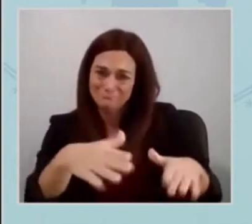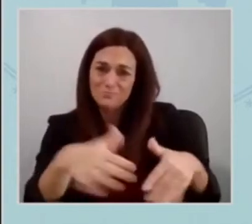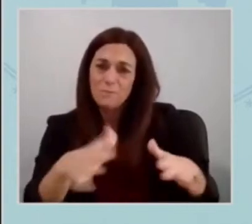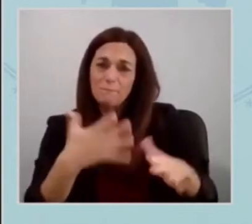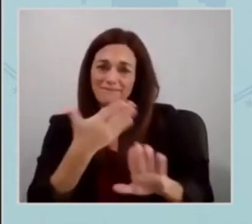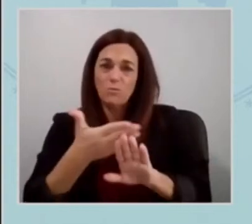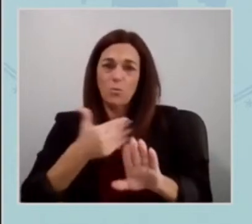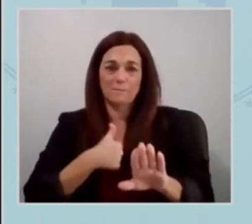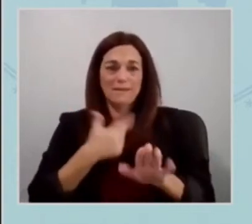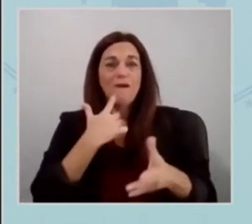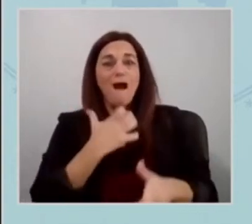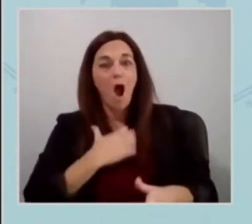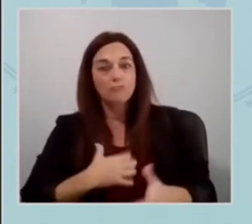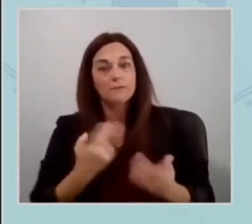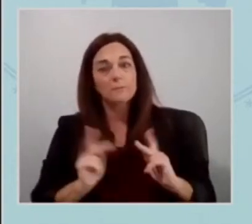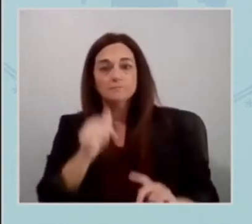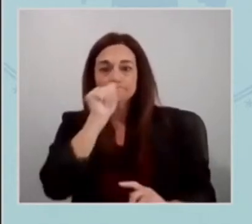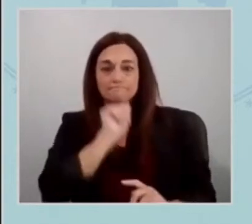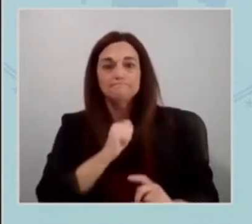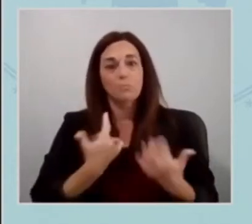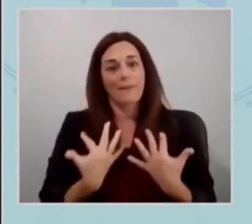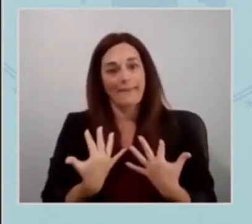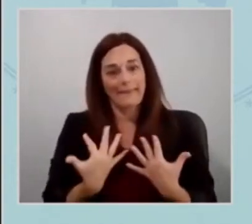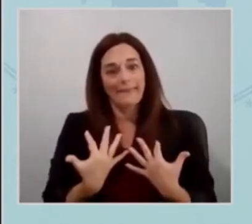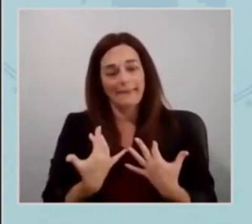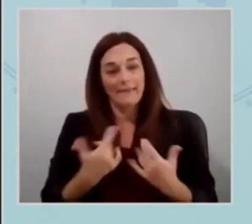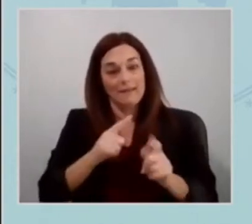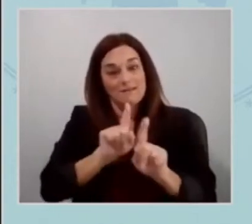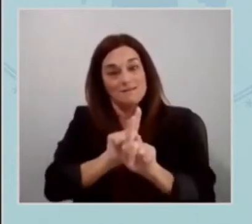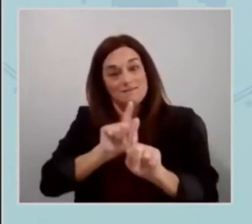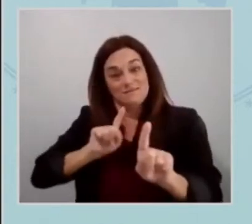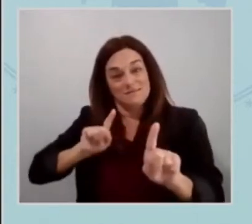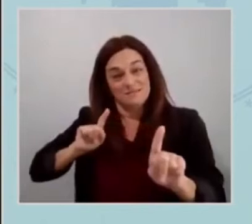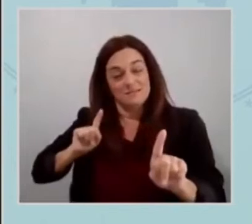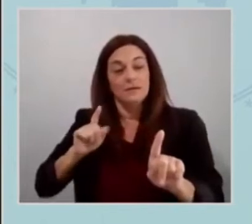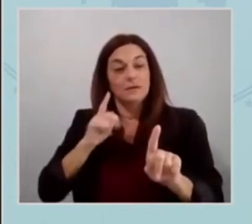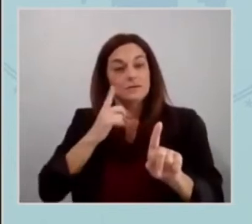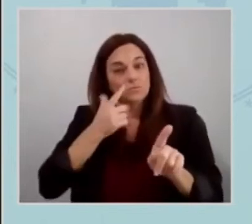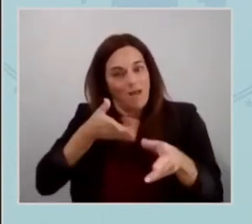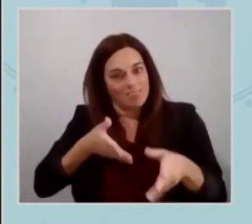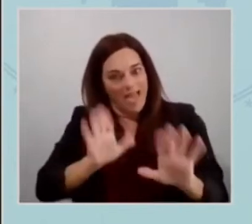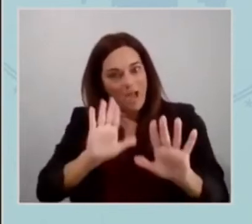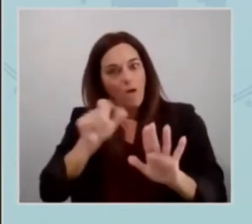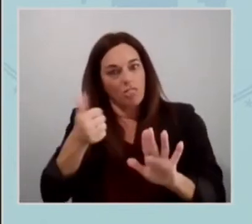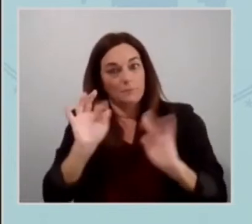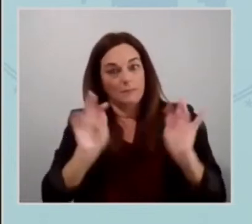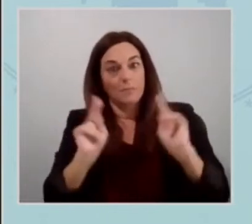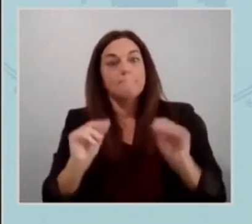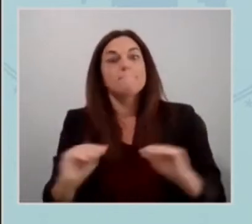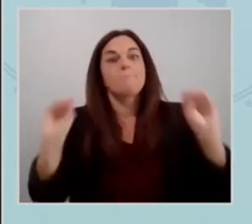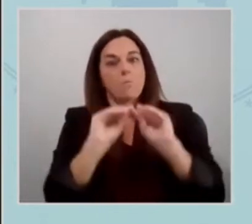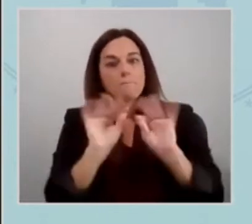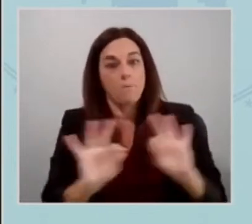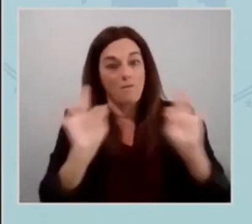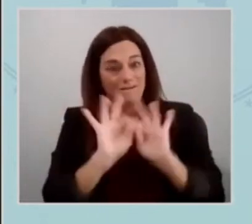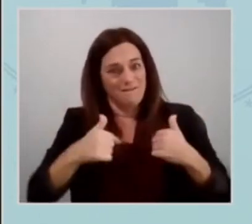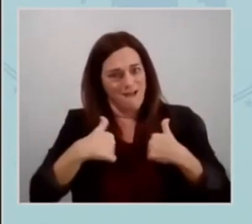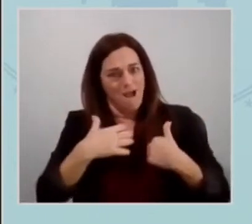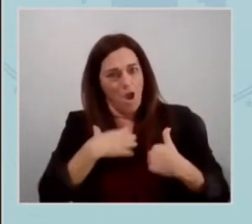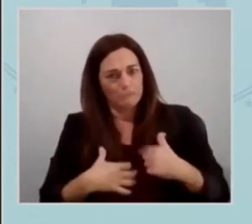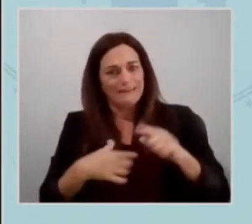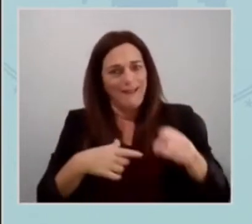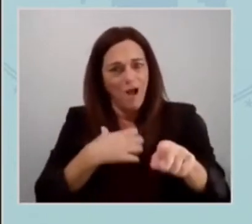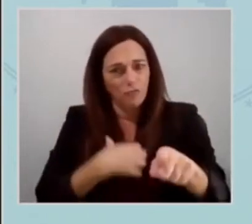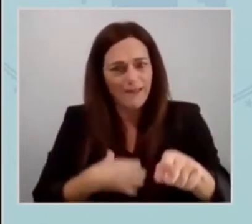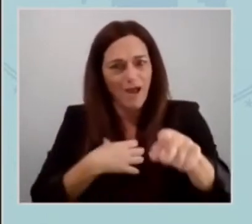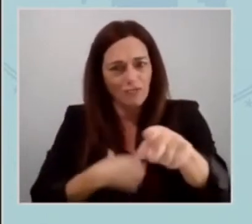children and elderly people to go before them. So you have hungry people who would move to the back of the line just to allow others